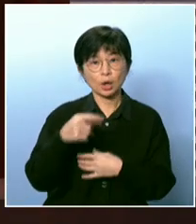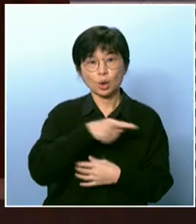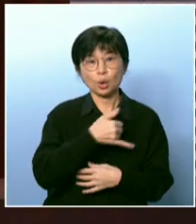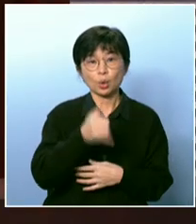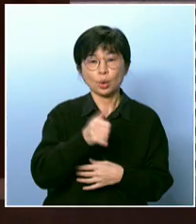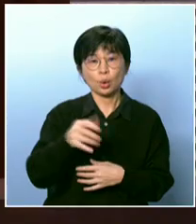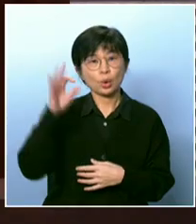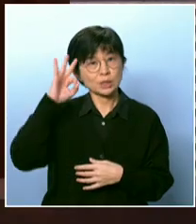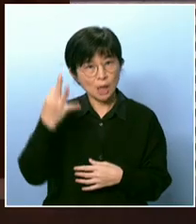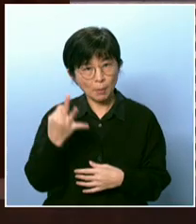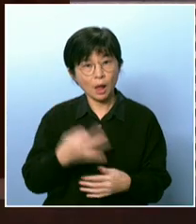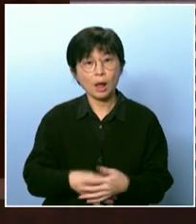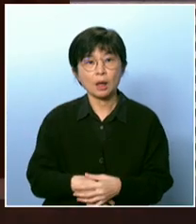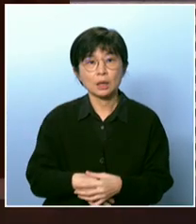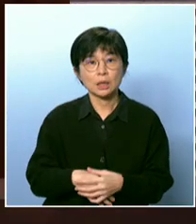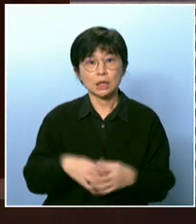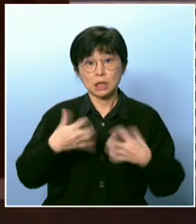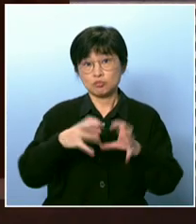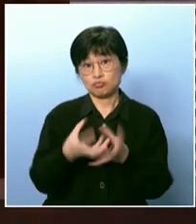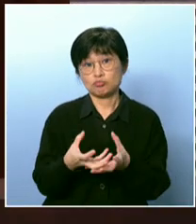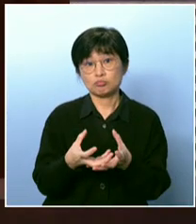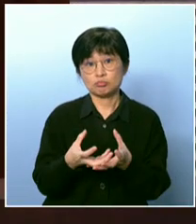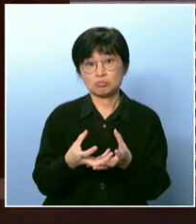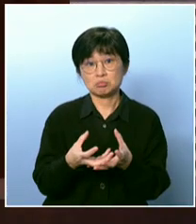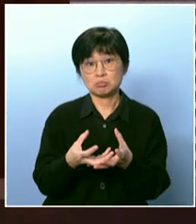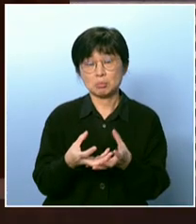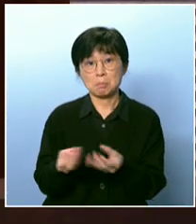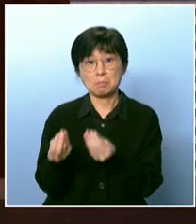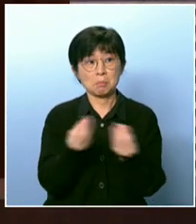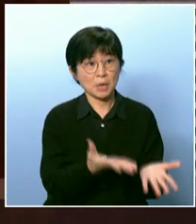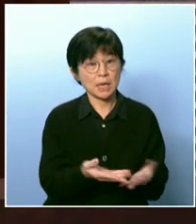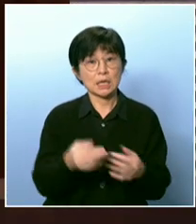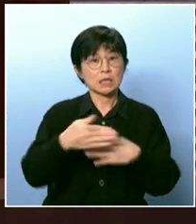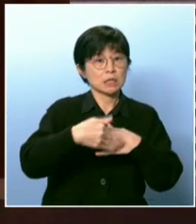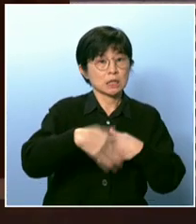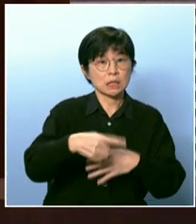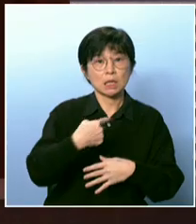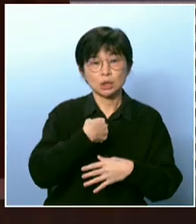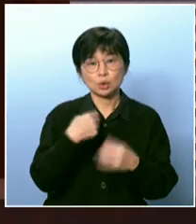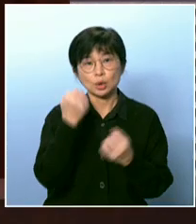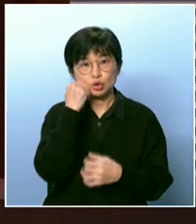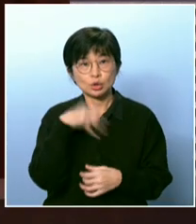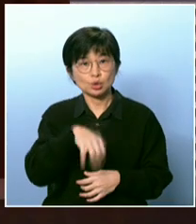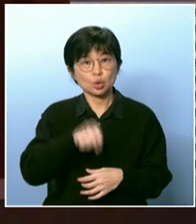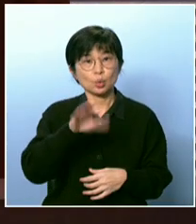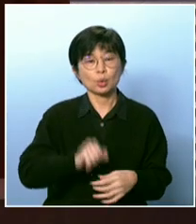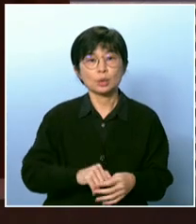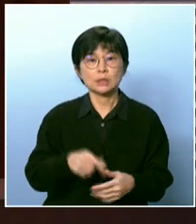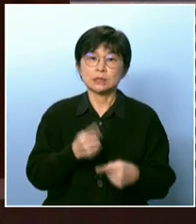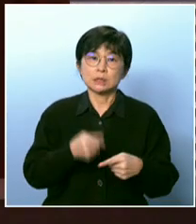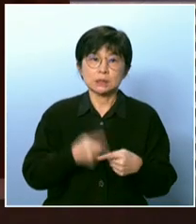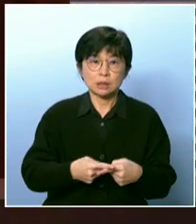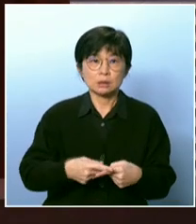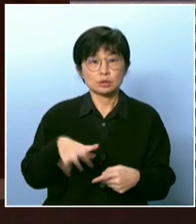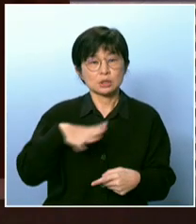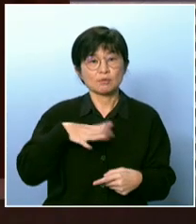In future, the operators will have regard to the usage patterns and